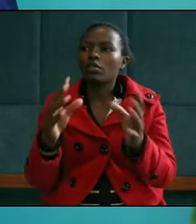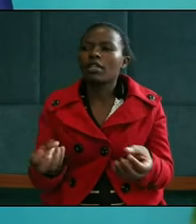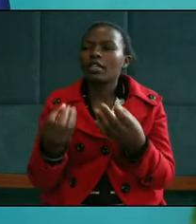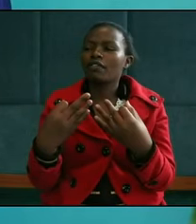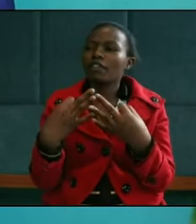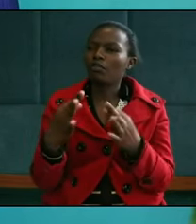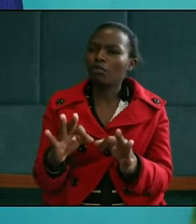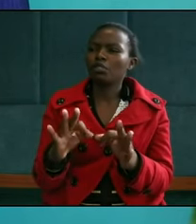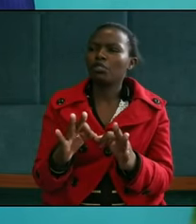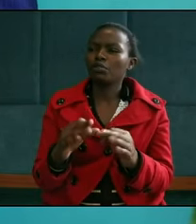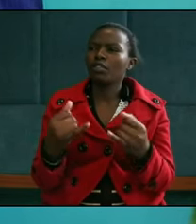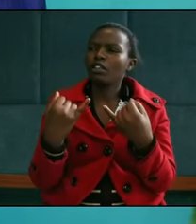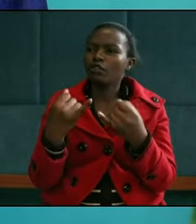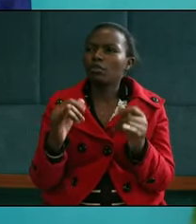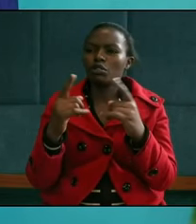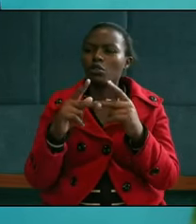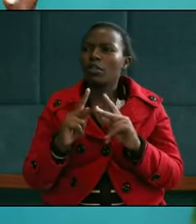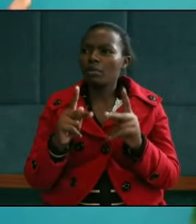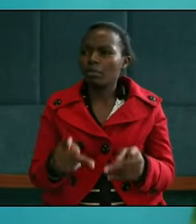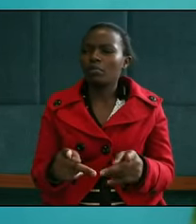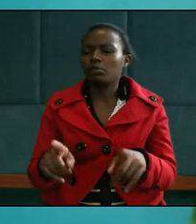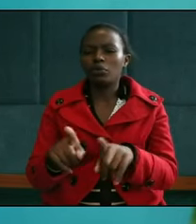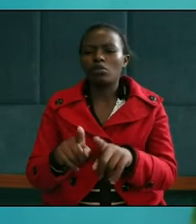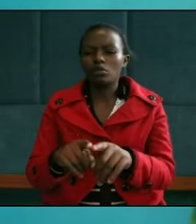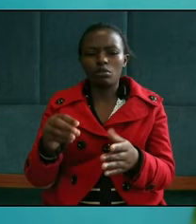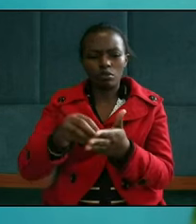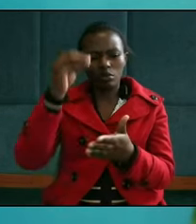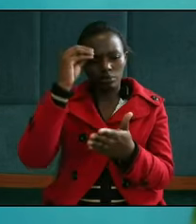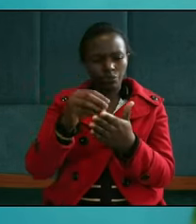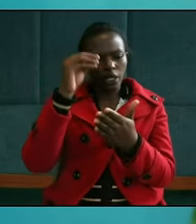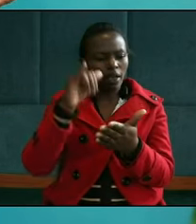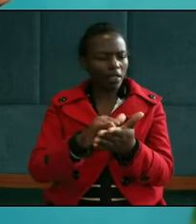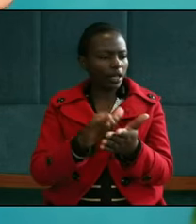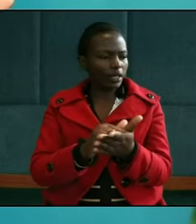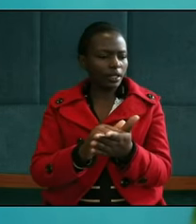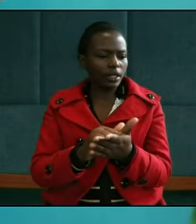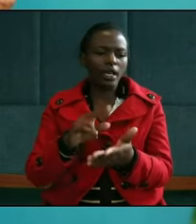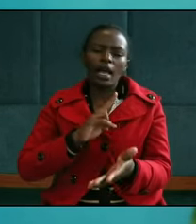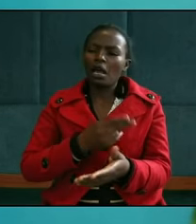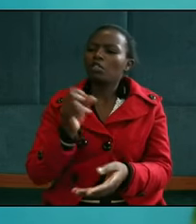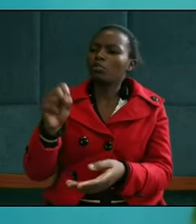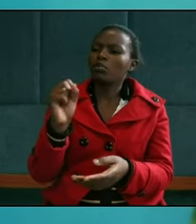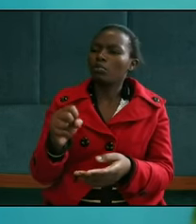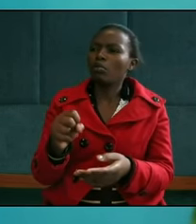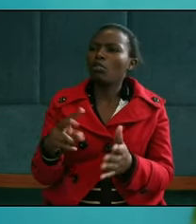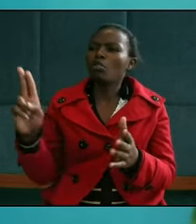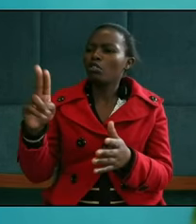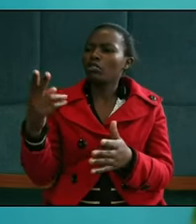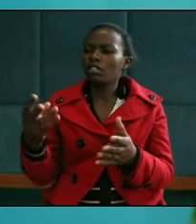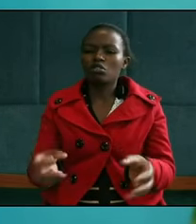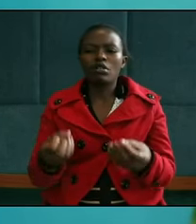audience, and therefore, he thought also that if we can use it to proclaim the message of